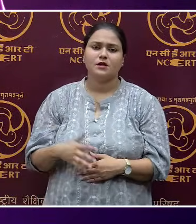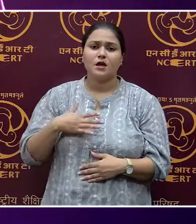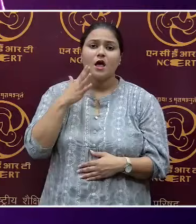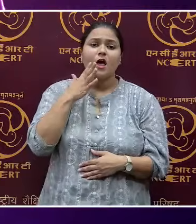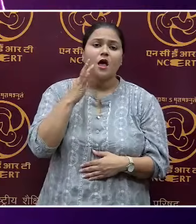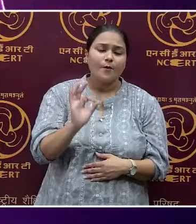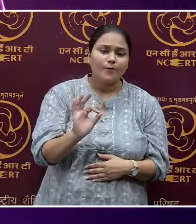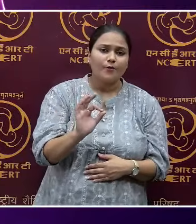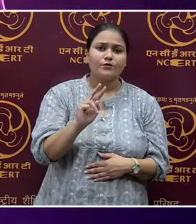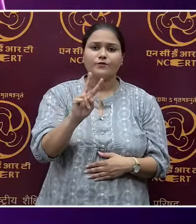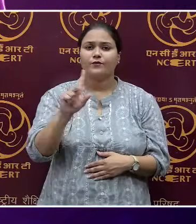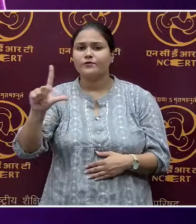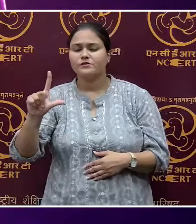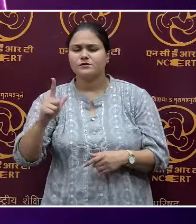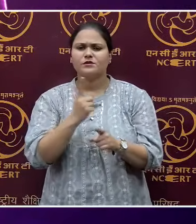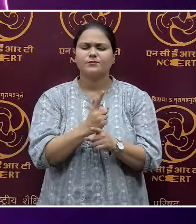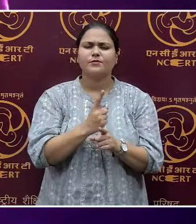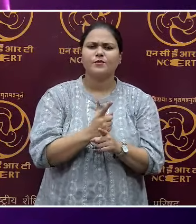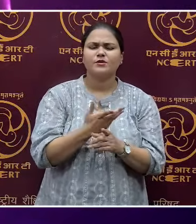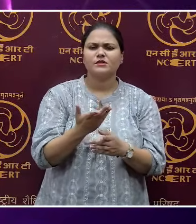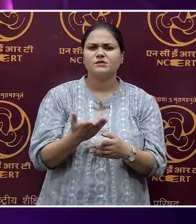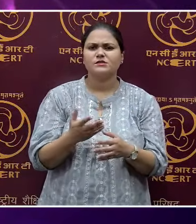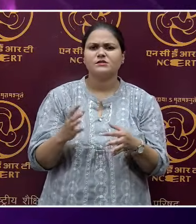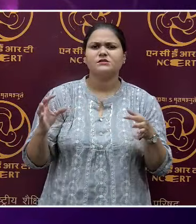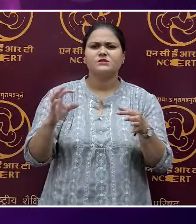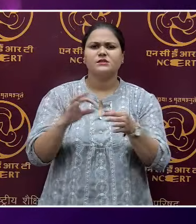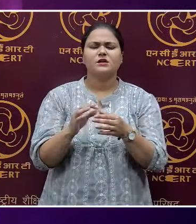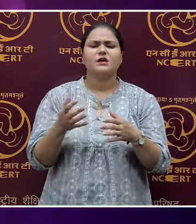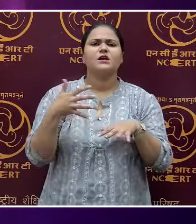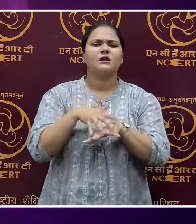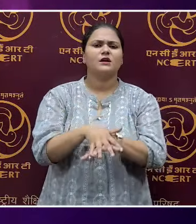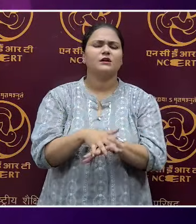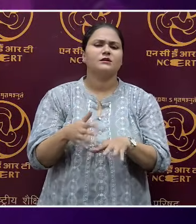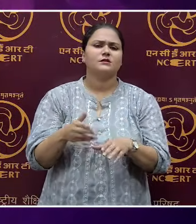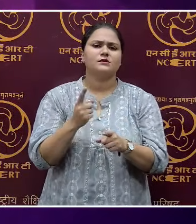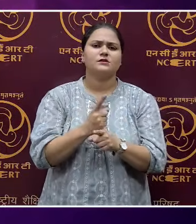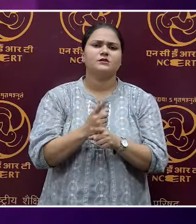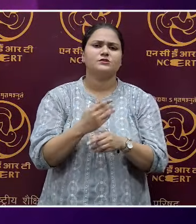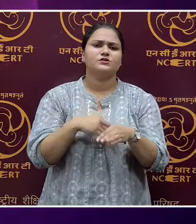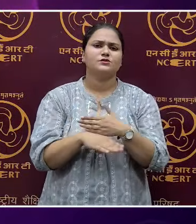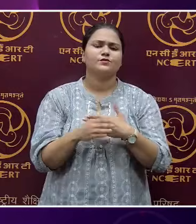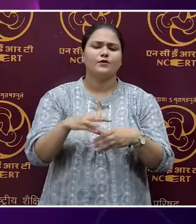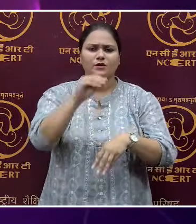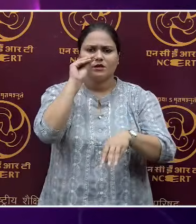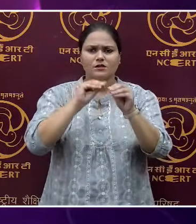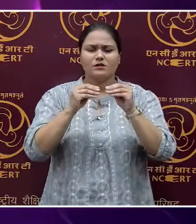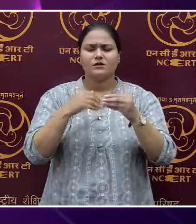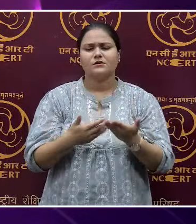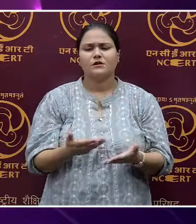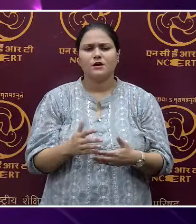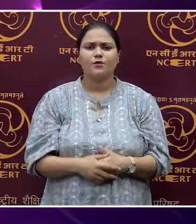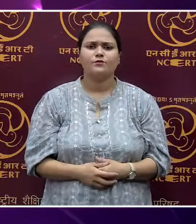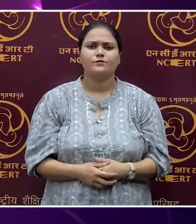of virtual lab for teachers? How can they integrate virtual labs in their routine teaching learning? So virtual labs